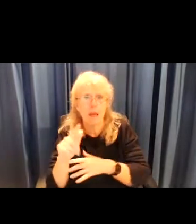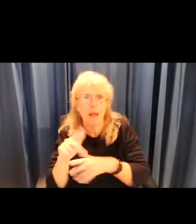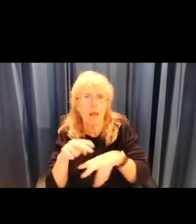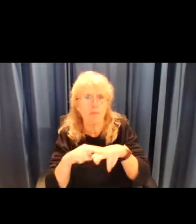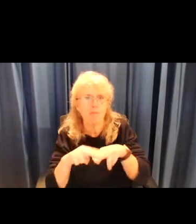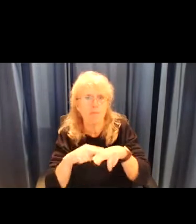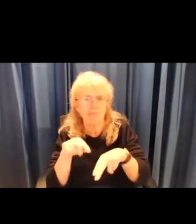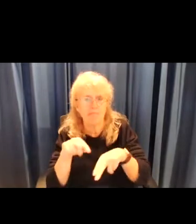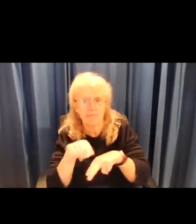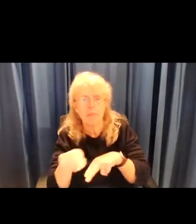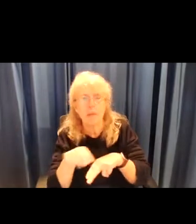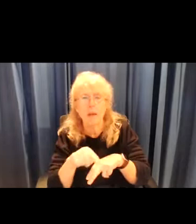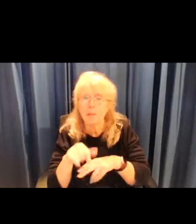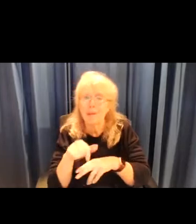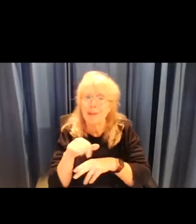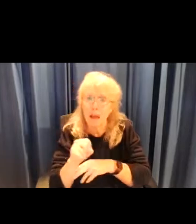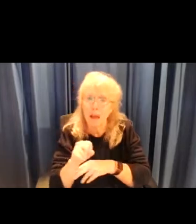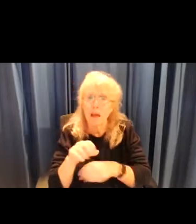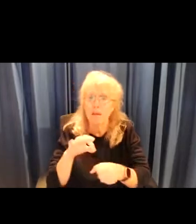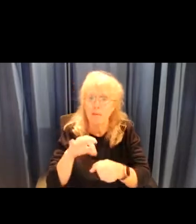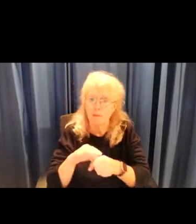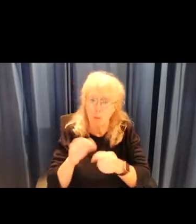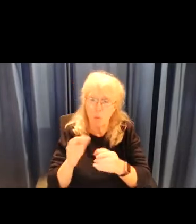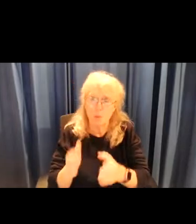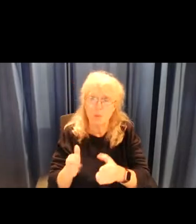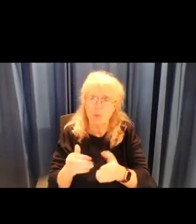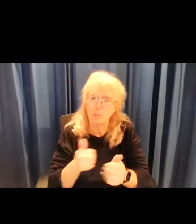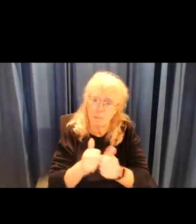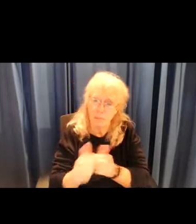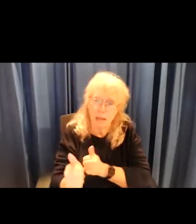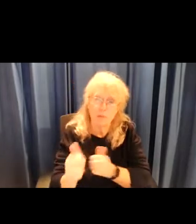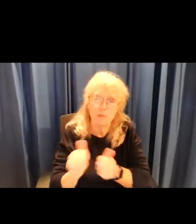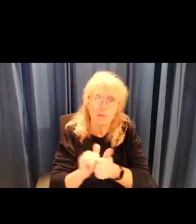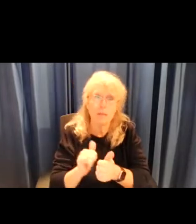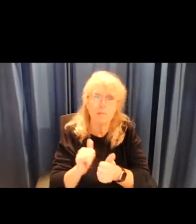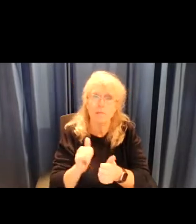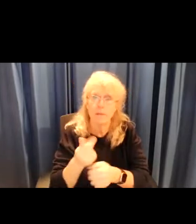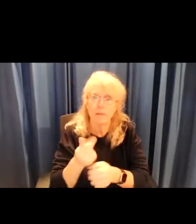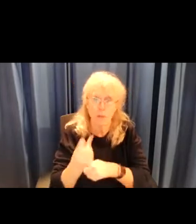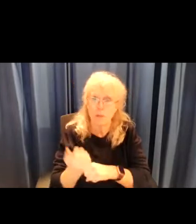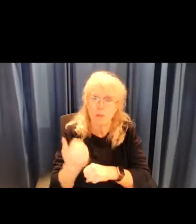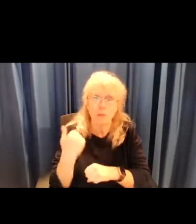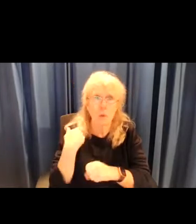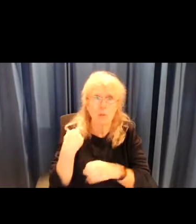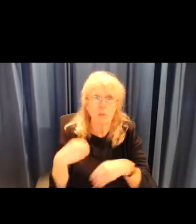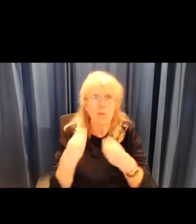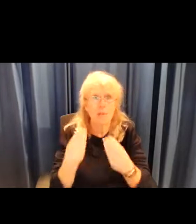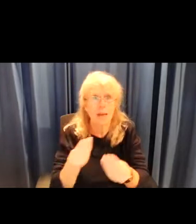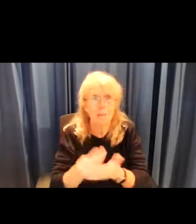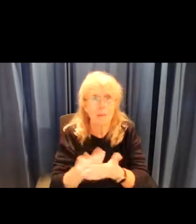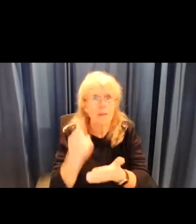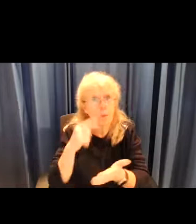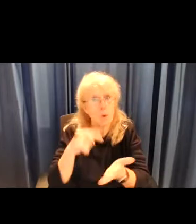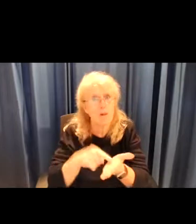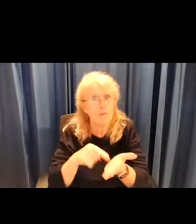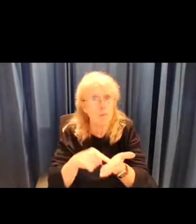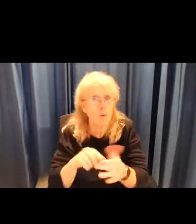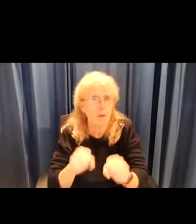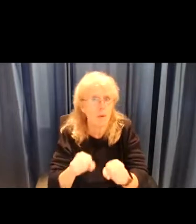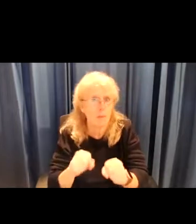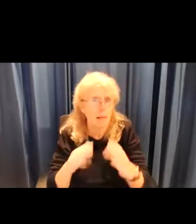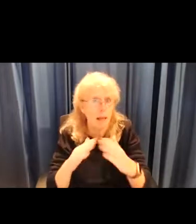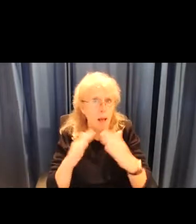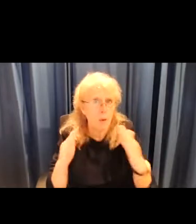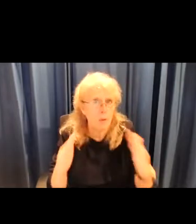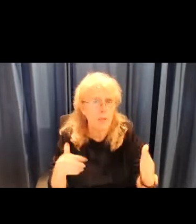voters passed the initiative a couple of years ago to provide money for affordable housing. We have added, I think, over 800 units